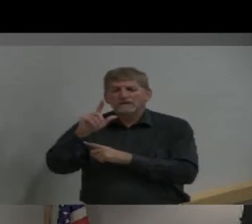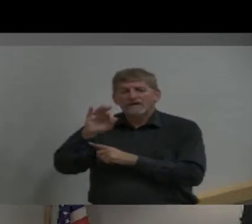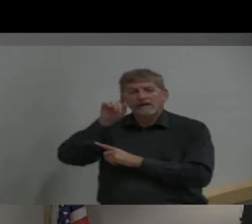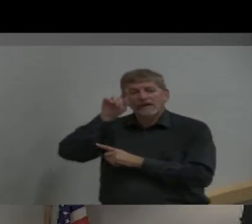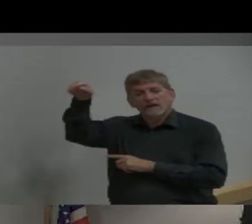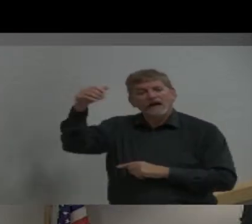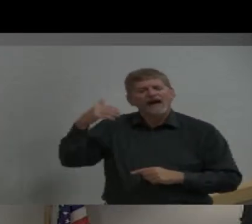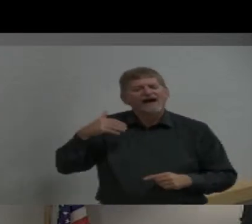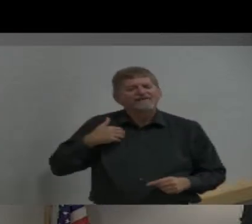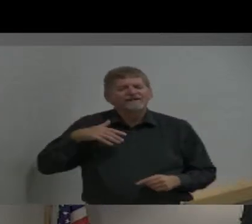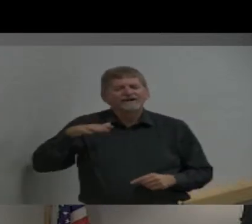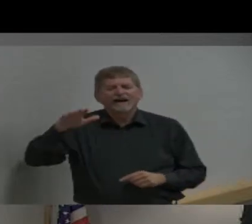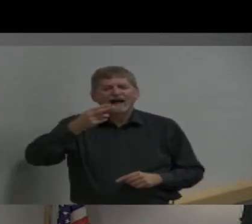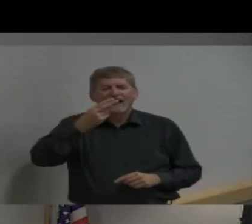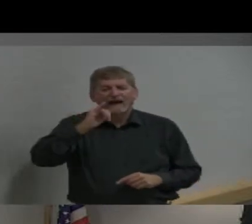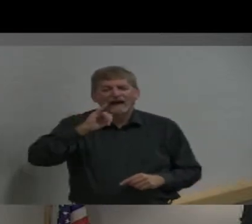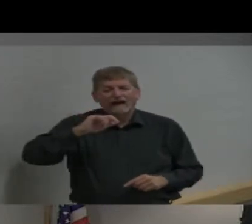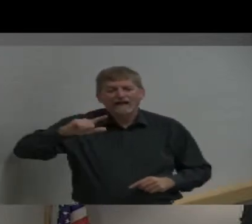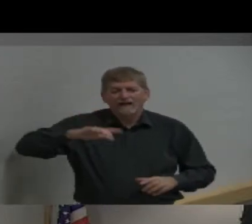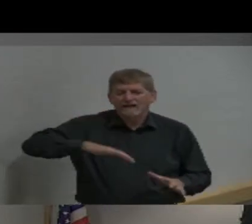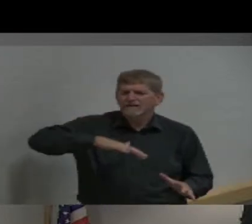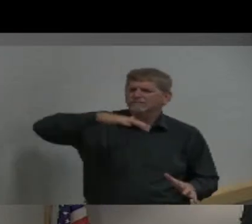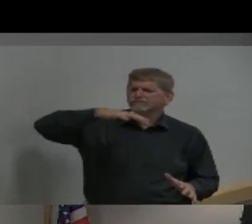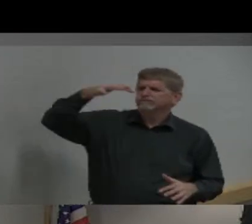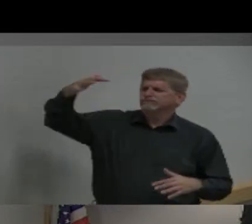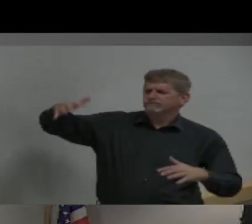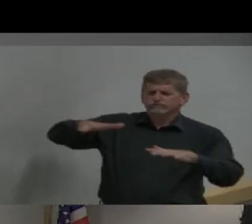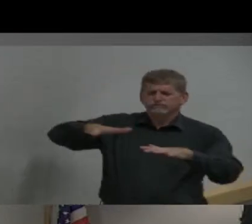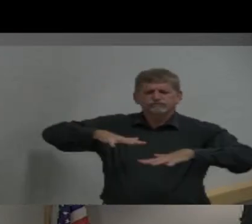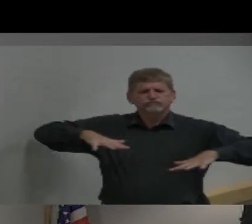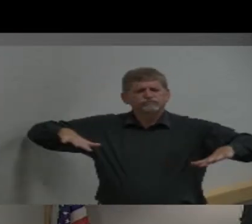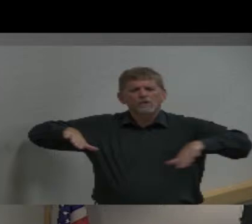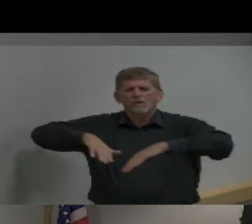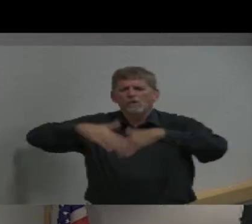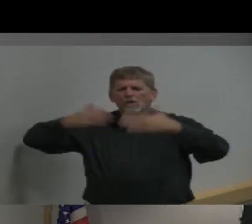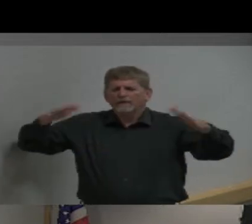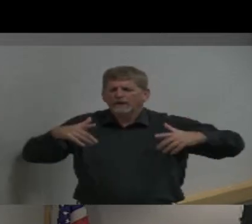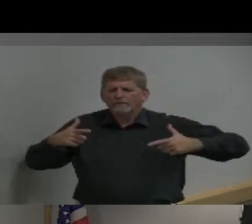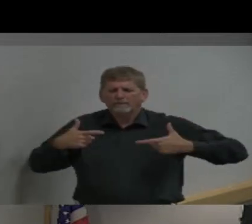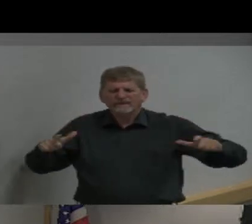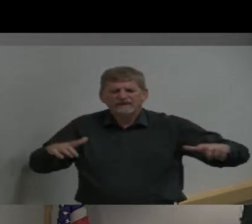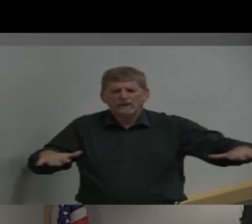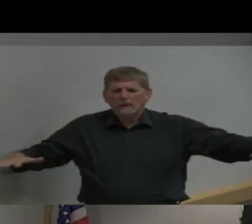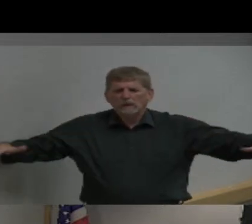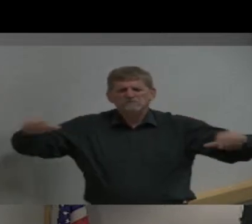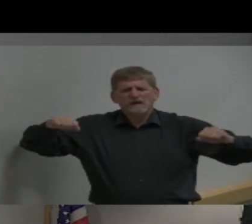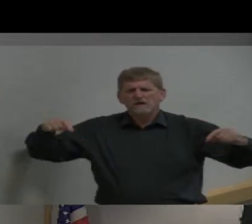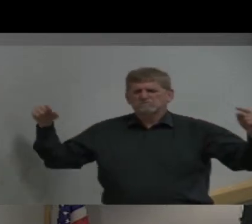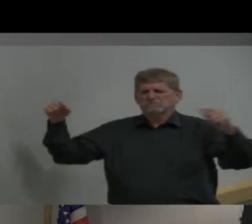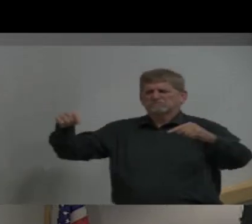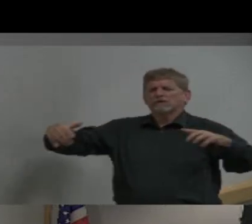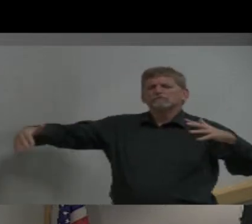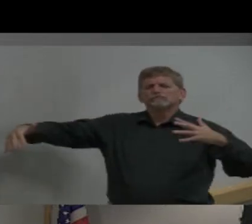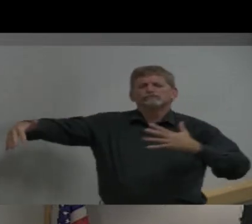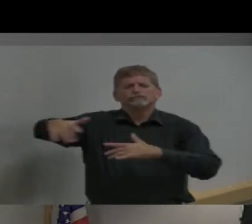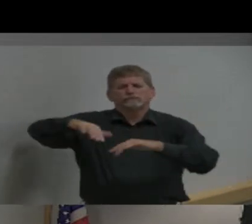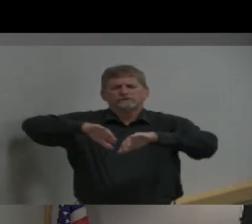some areas where social distancing would be mandated. We could establish tabletops, things of that nature, so that we would have a little bit more